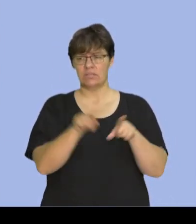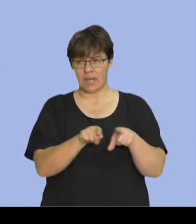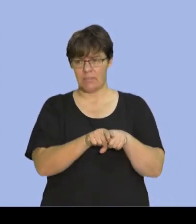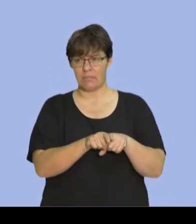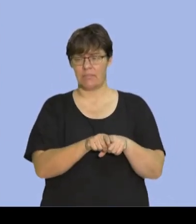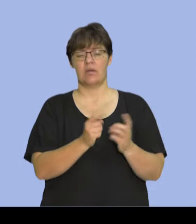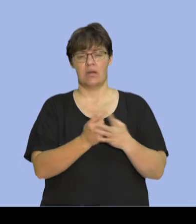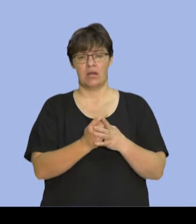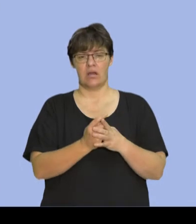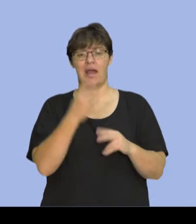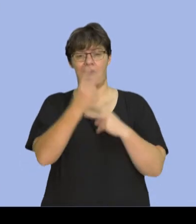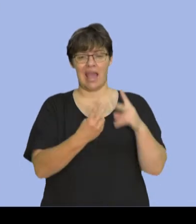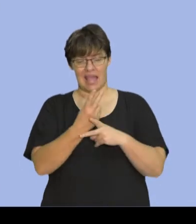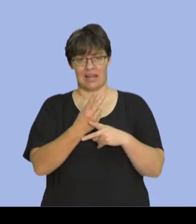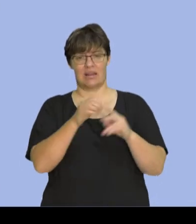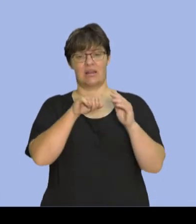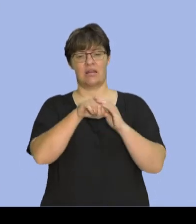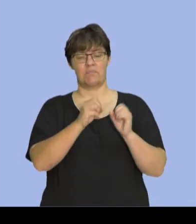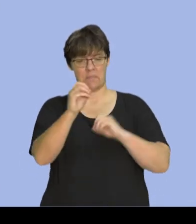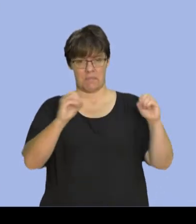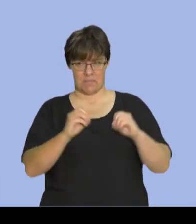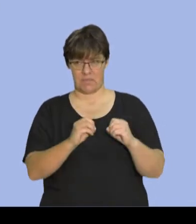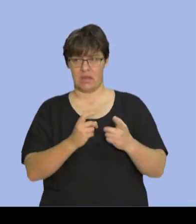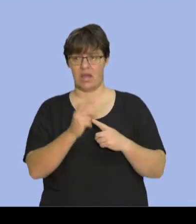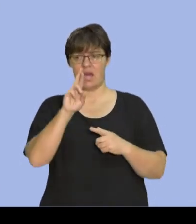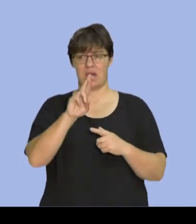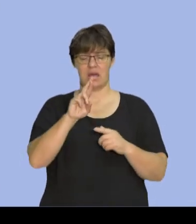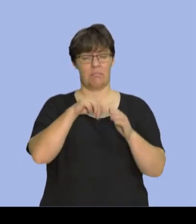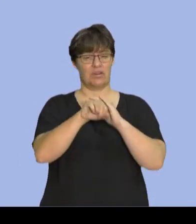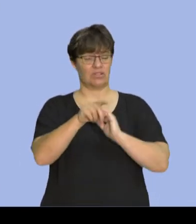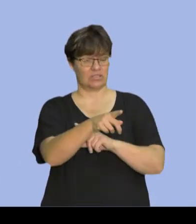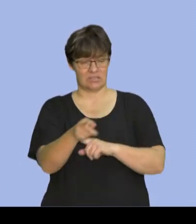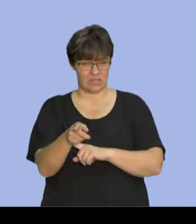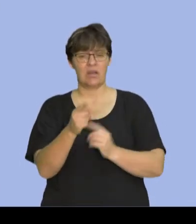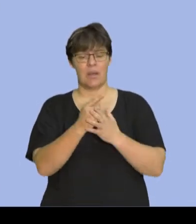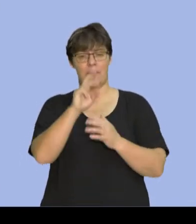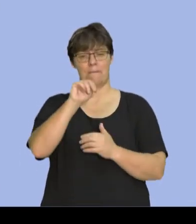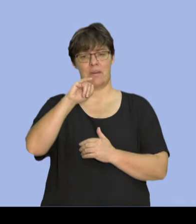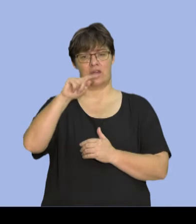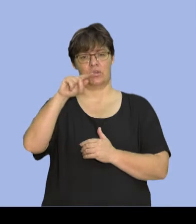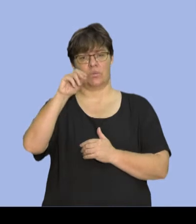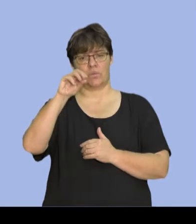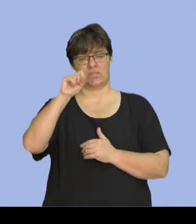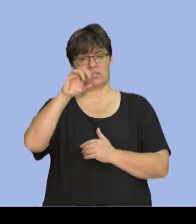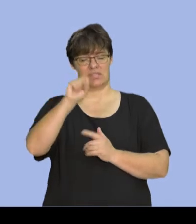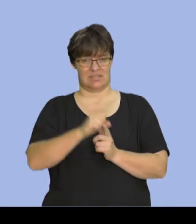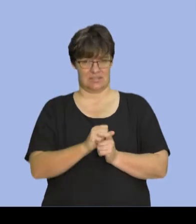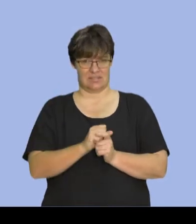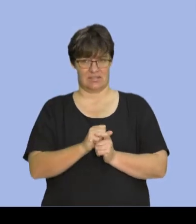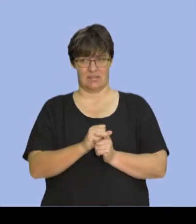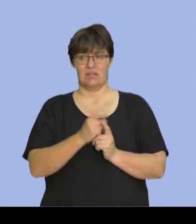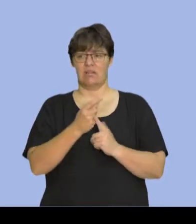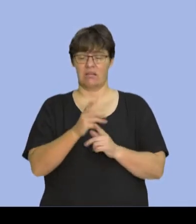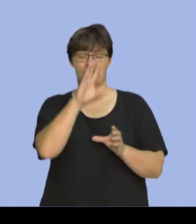that during a process of reproduction, that asexual reproduction involves mitosis. So